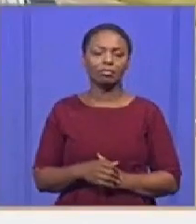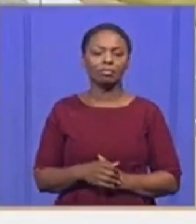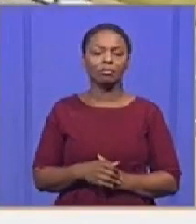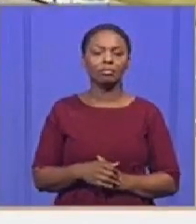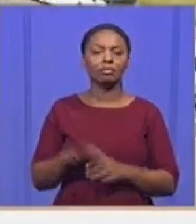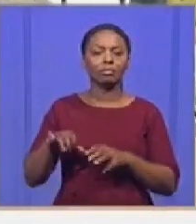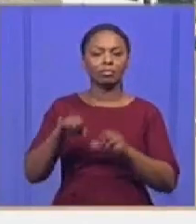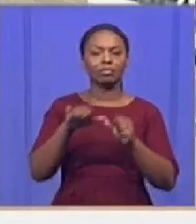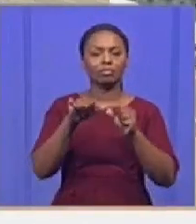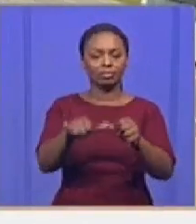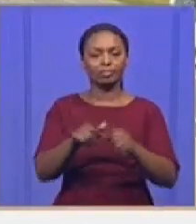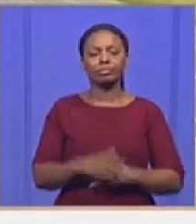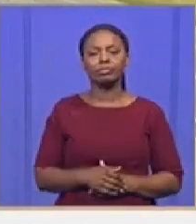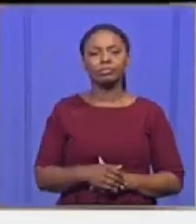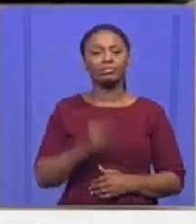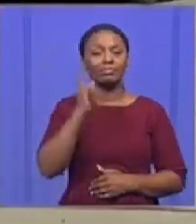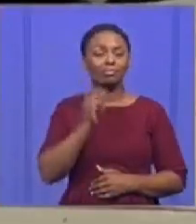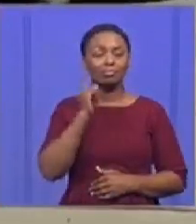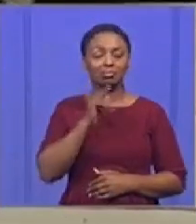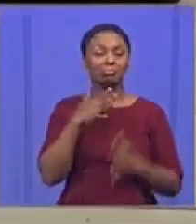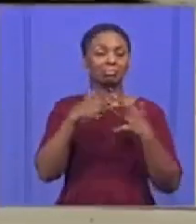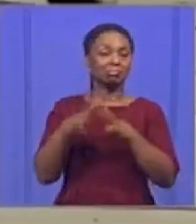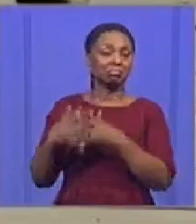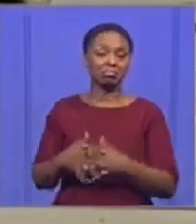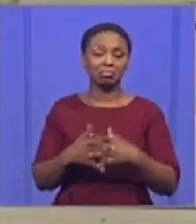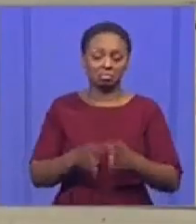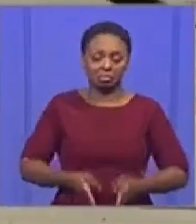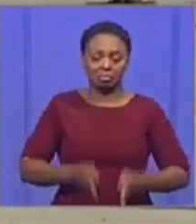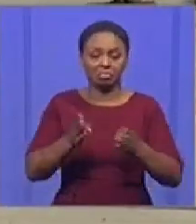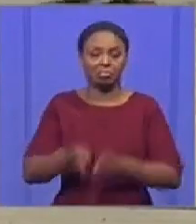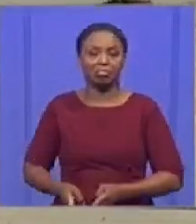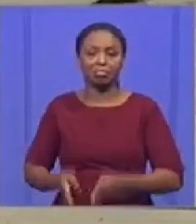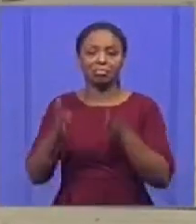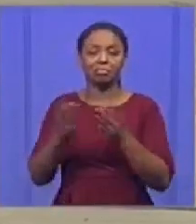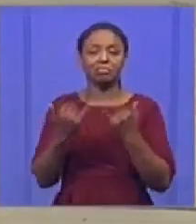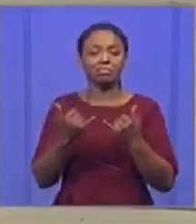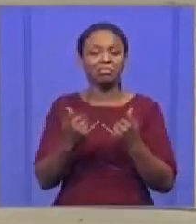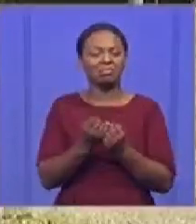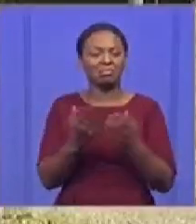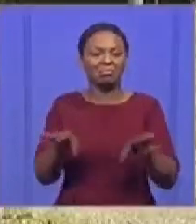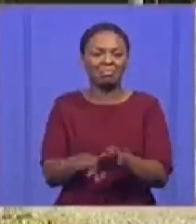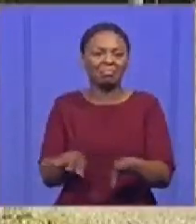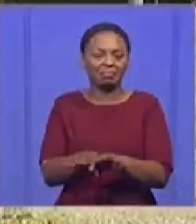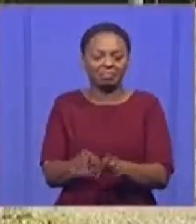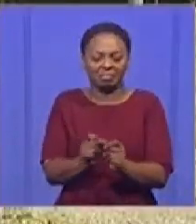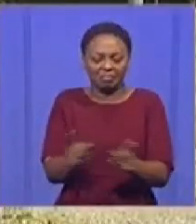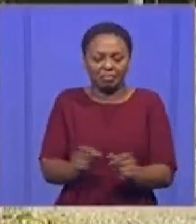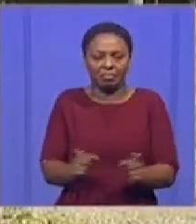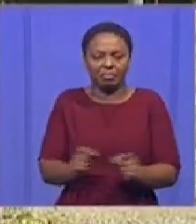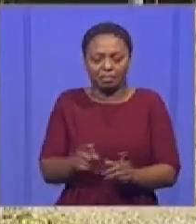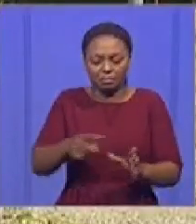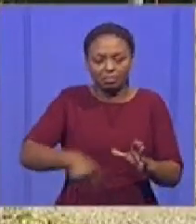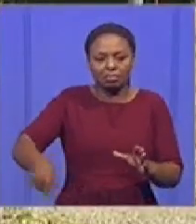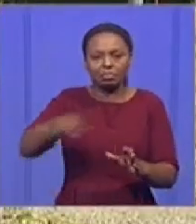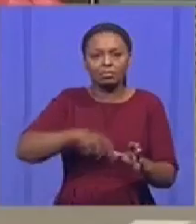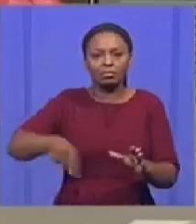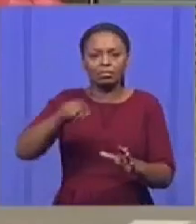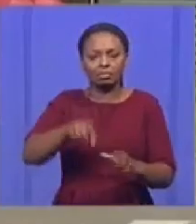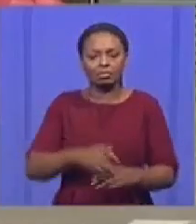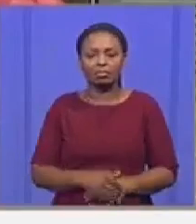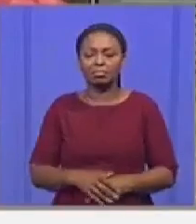Toropo ya Tshwane e fetogile letlotla. Mebila ya metse thoko le metse setoropo e tletse dikhuthi, diphaka tse di sa